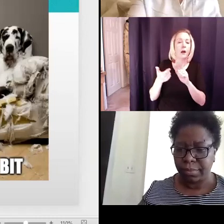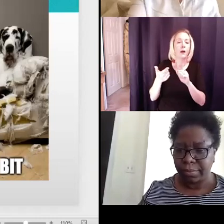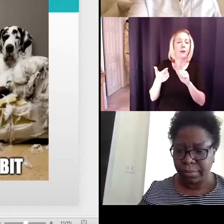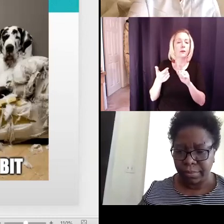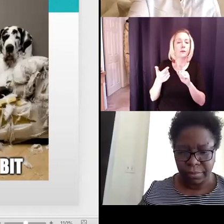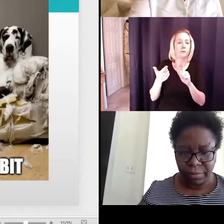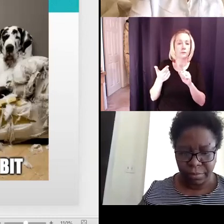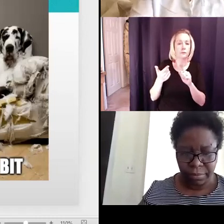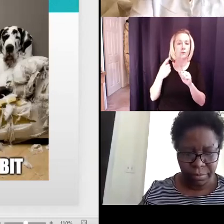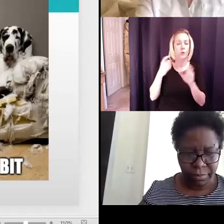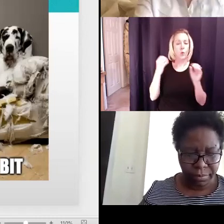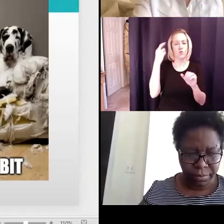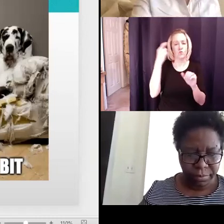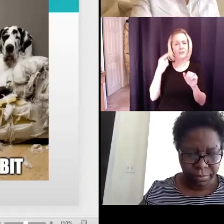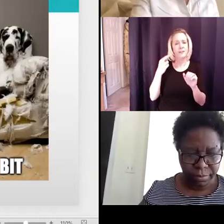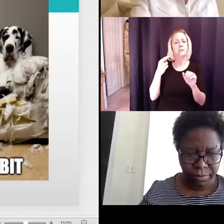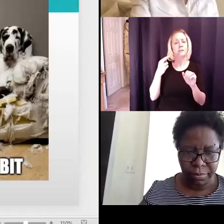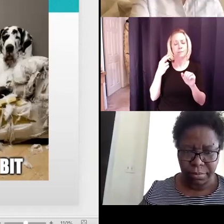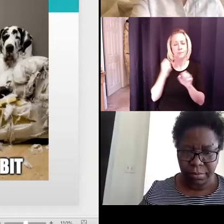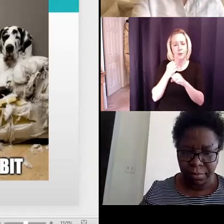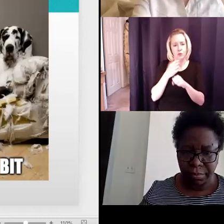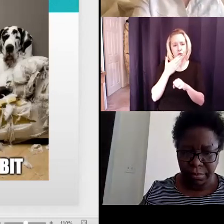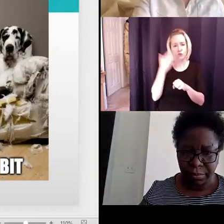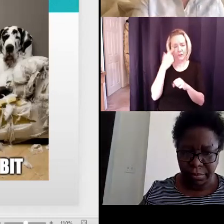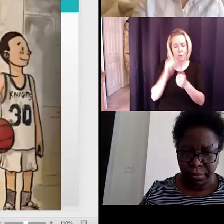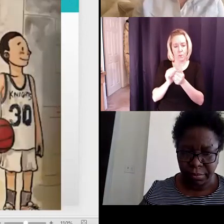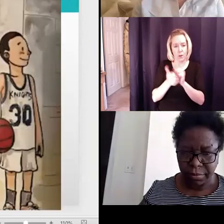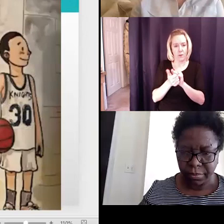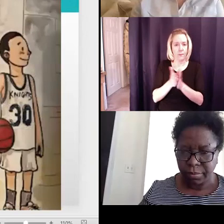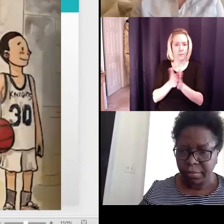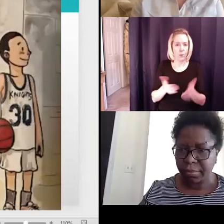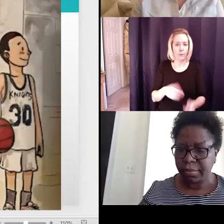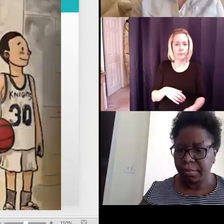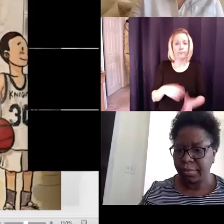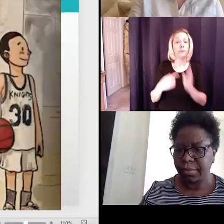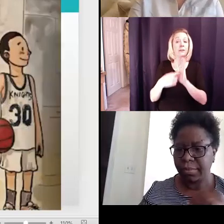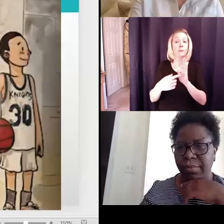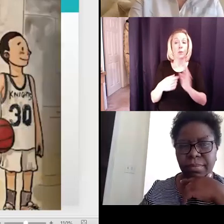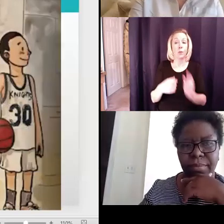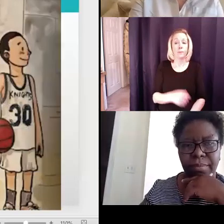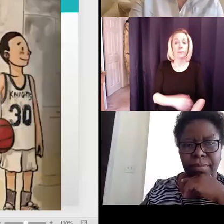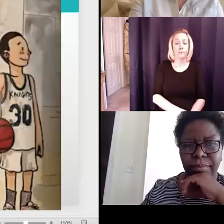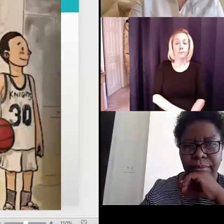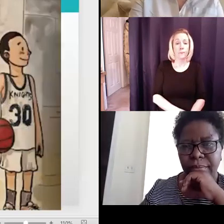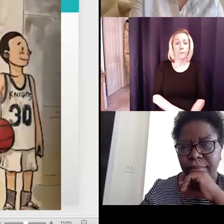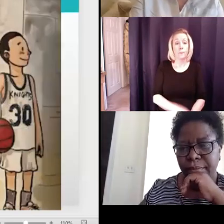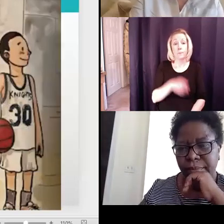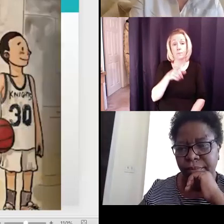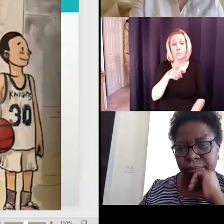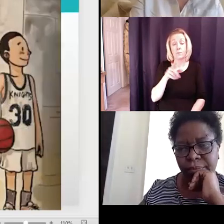everyone. Really being purposeful about why you're doing it. So for instance, for